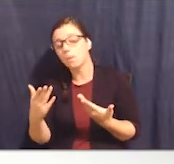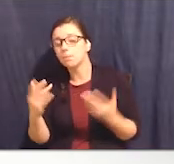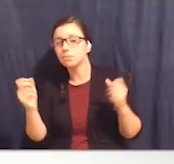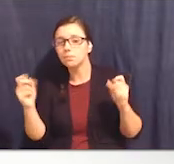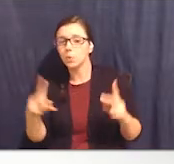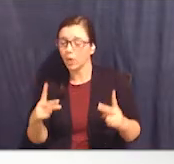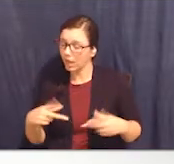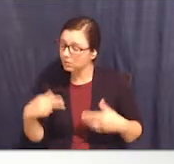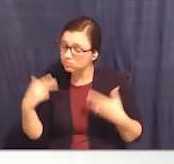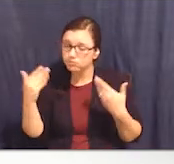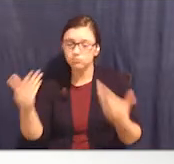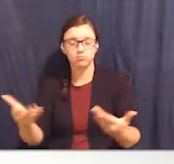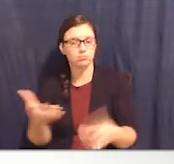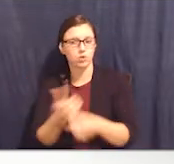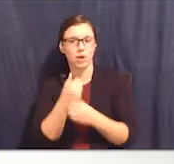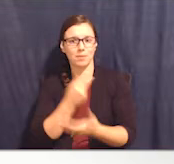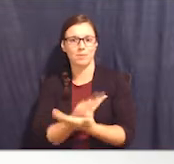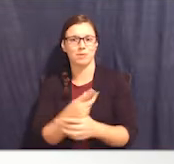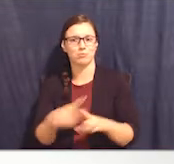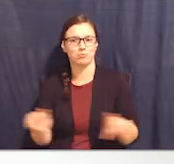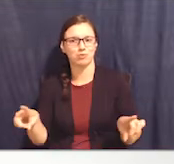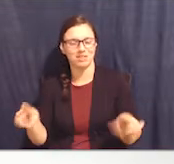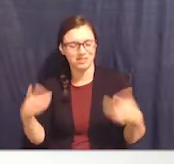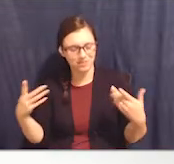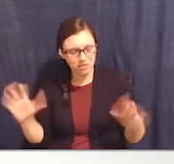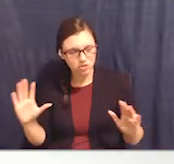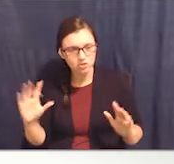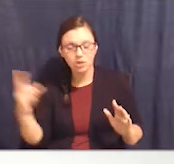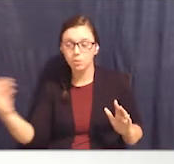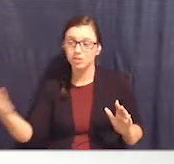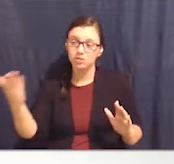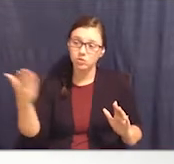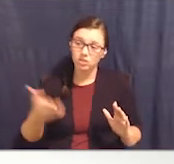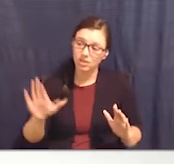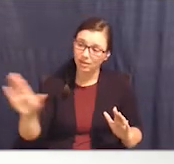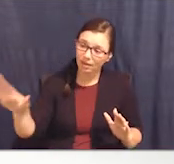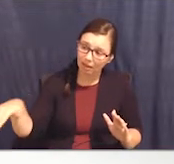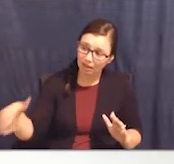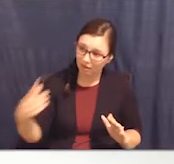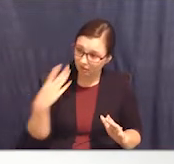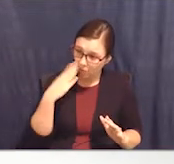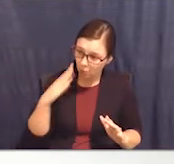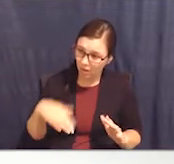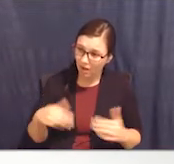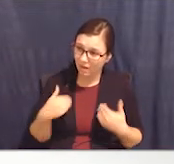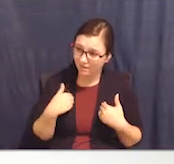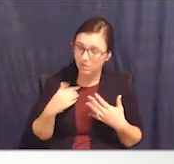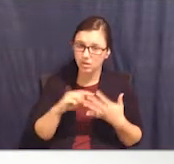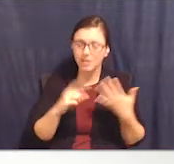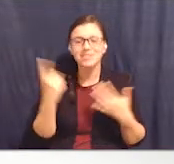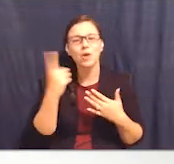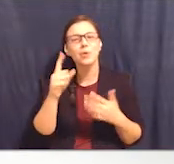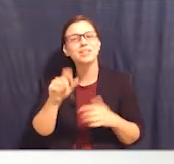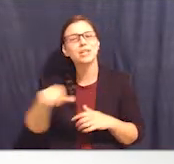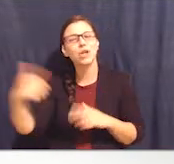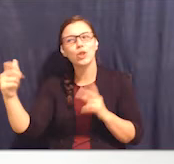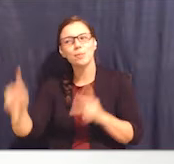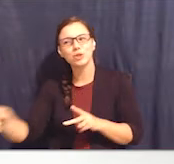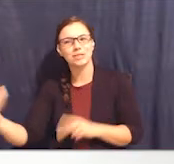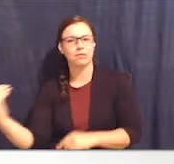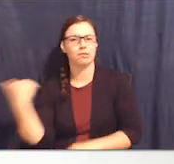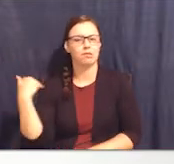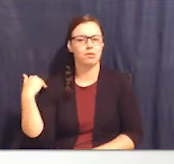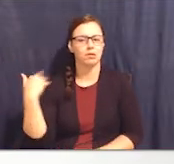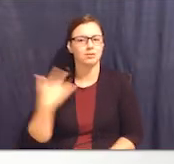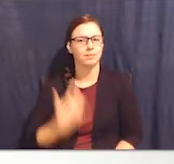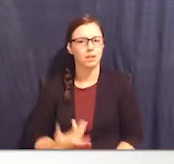so look for who that person might be and start just talking this with other family members. Ask, who do you know? Somebody